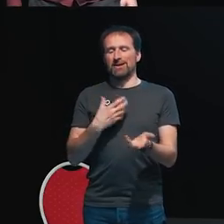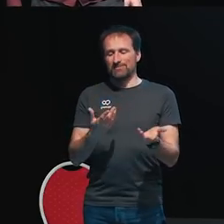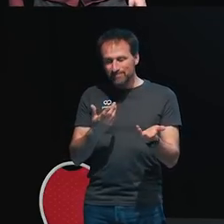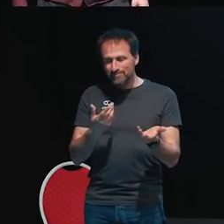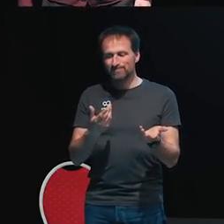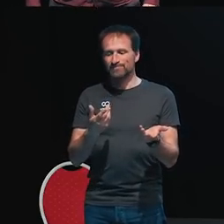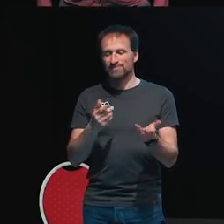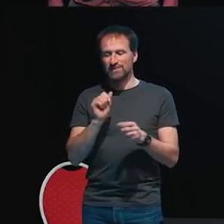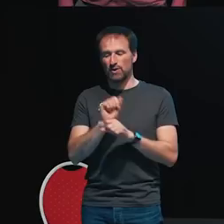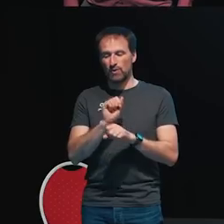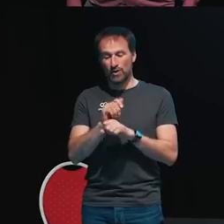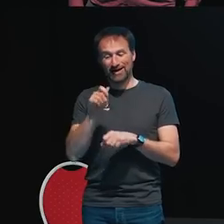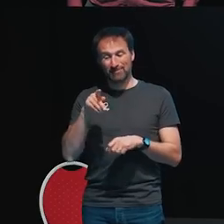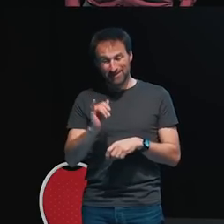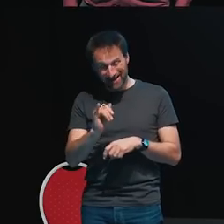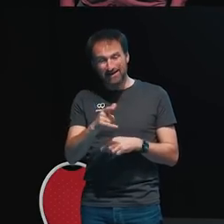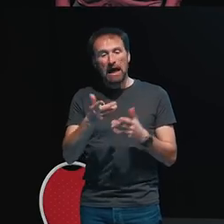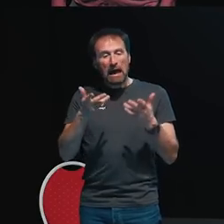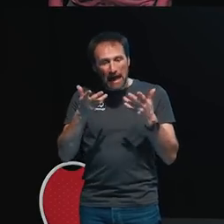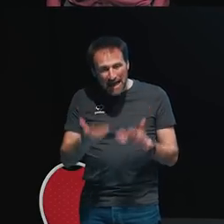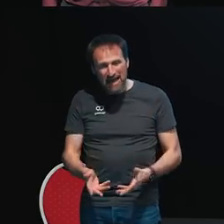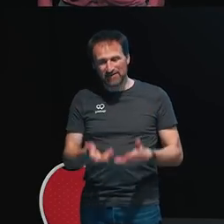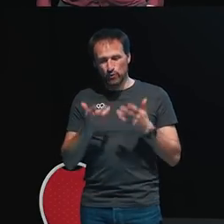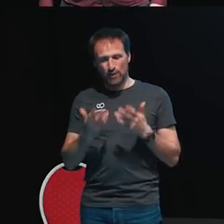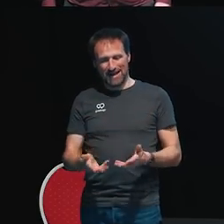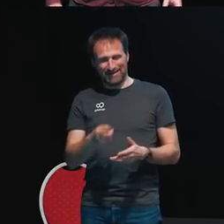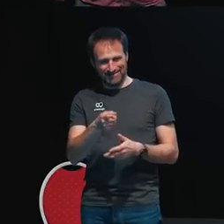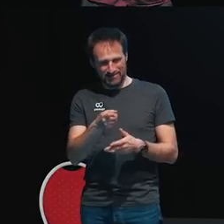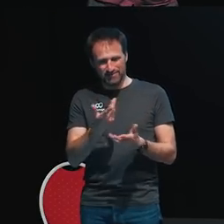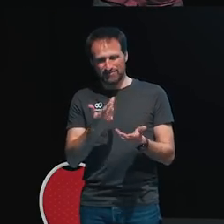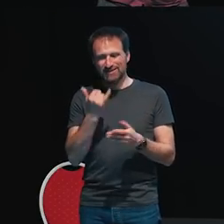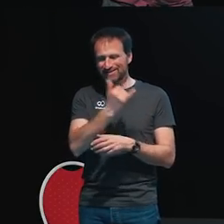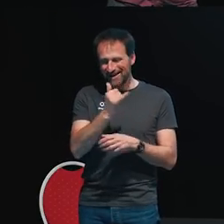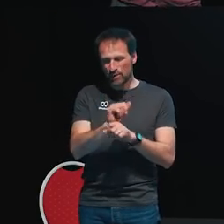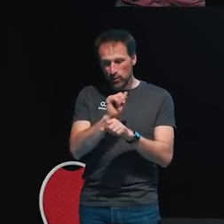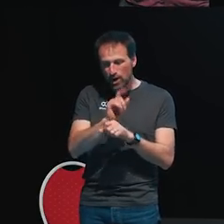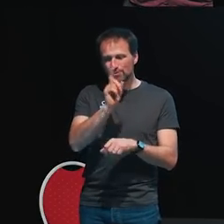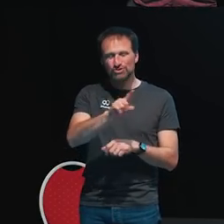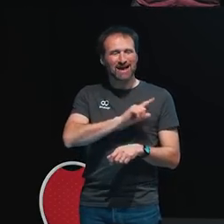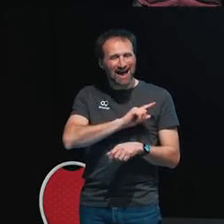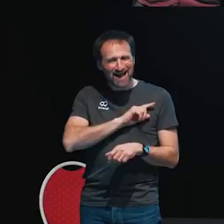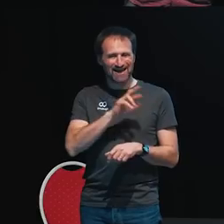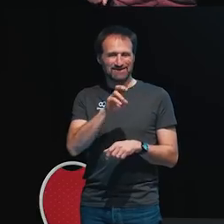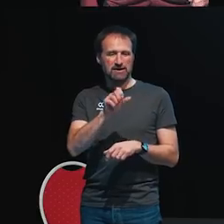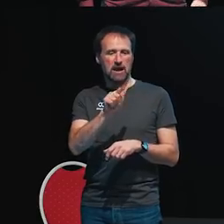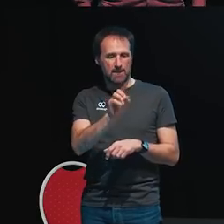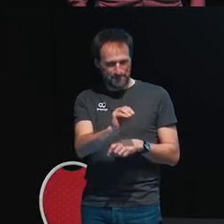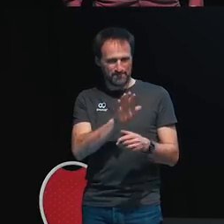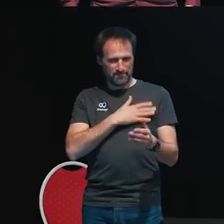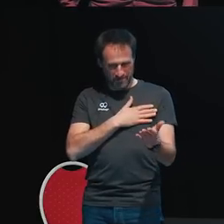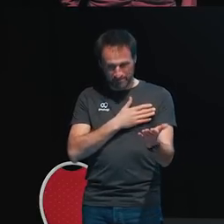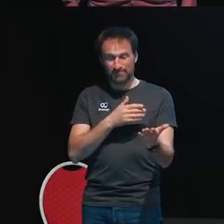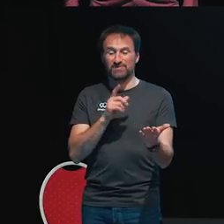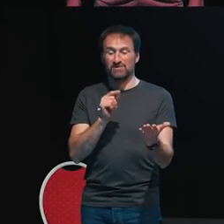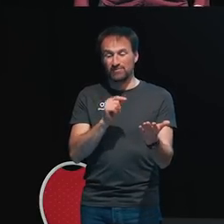heavyweight. Each worker has its own realm. And for example, it comes with its own global variables. So